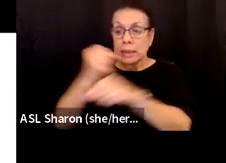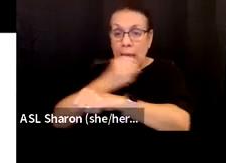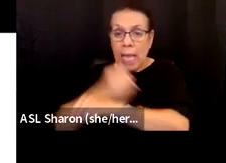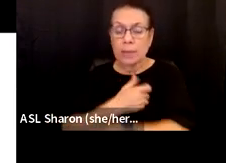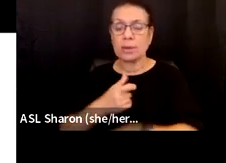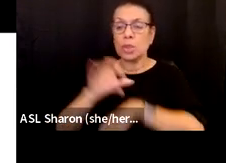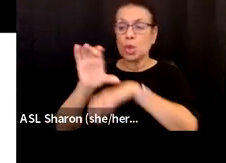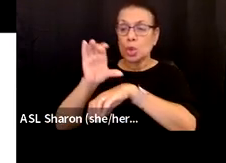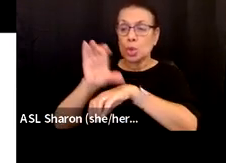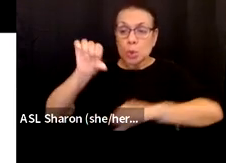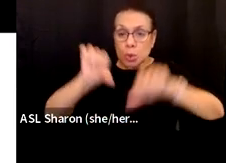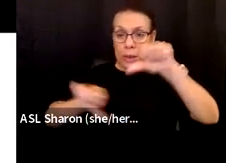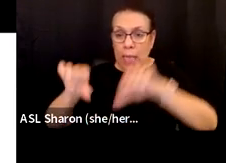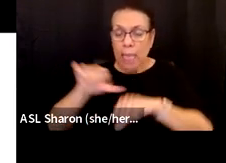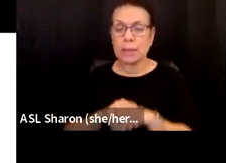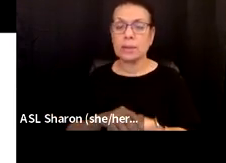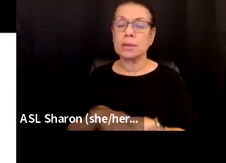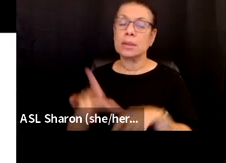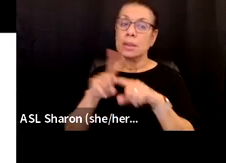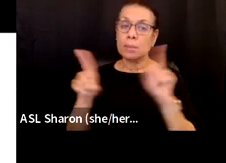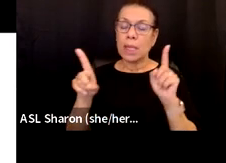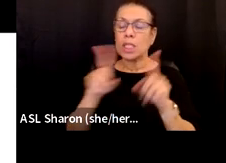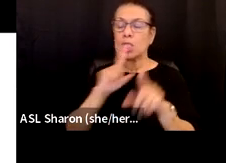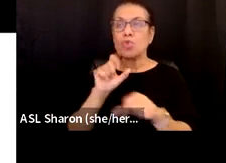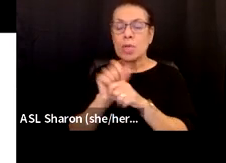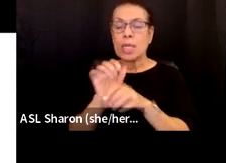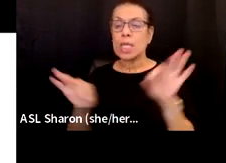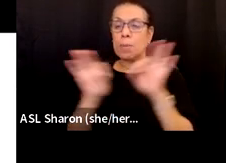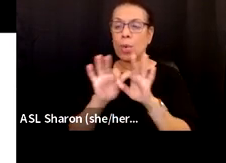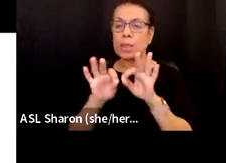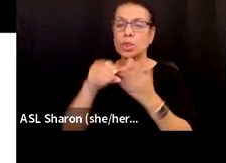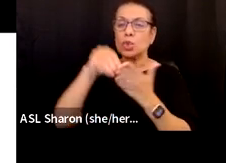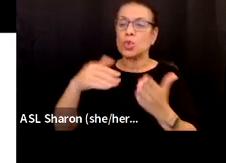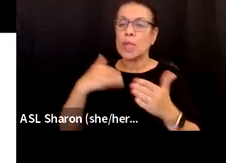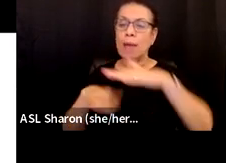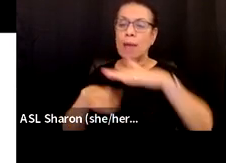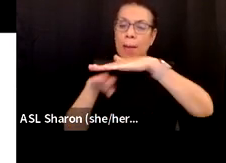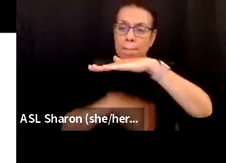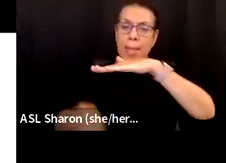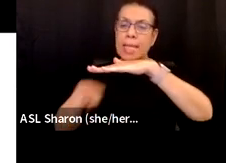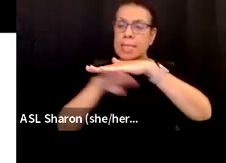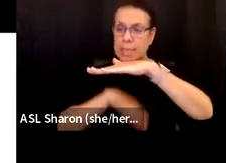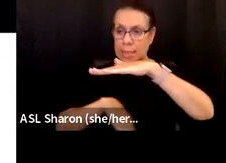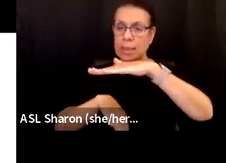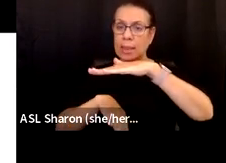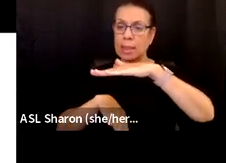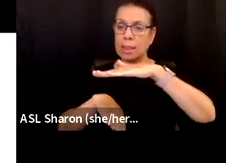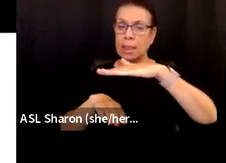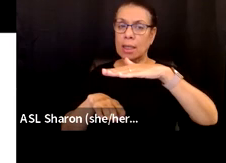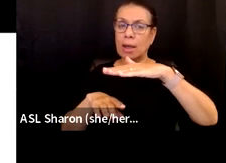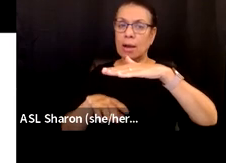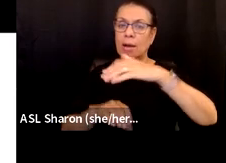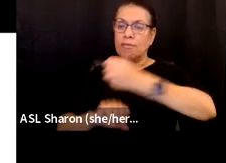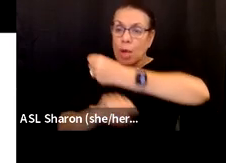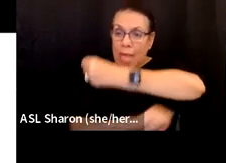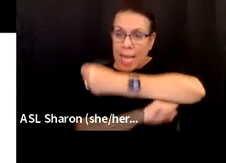science but it's really important that students have that fundamental opportunity in grade seven to grade eight to grade nine to